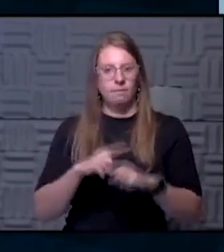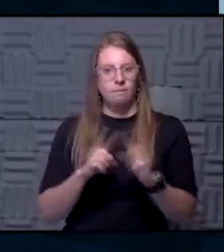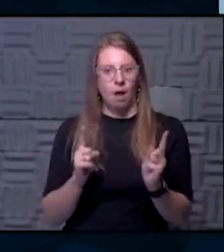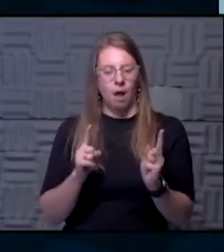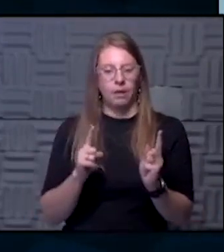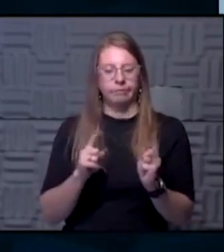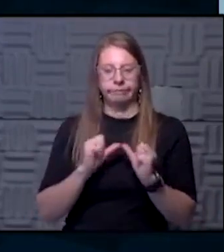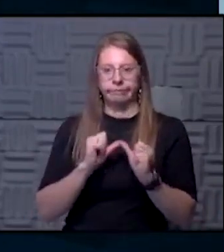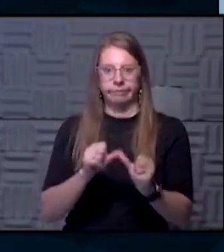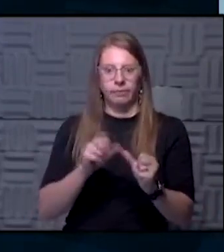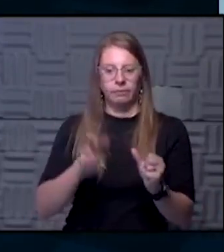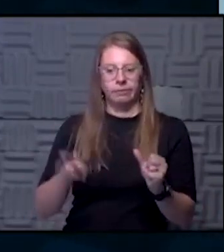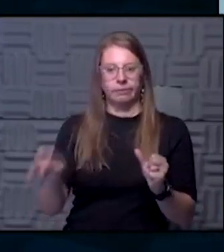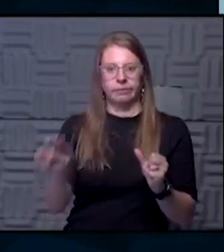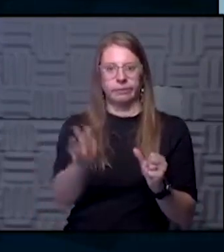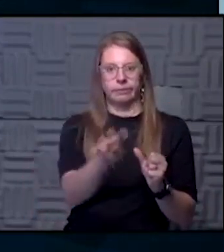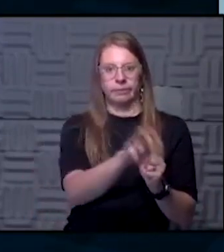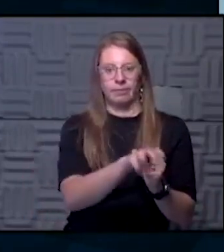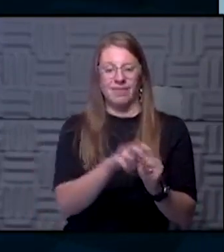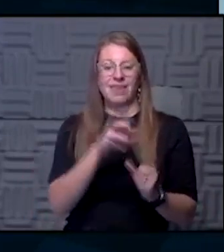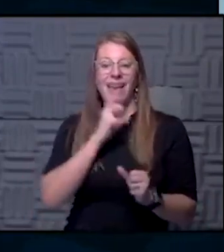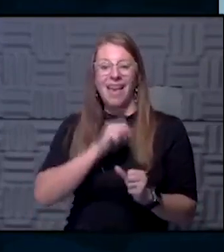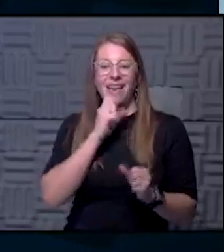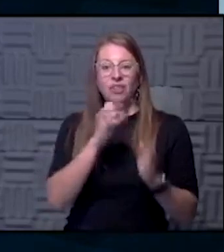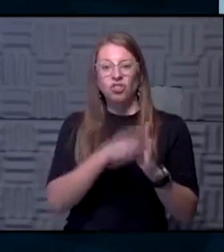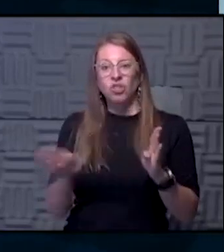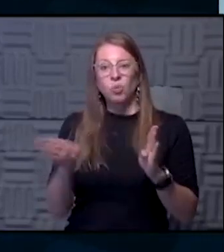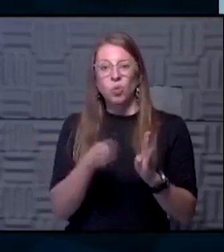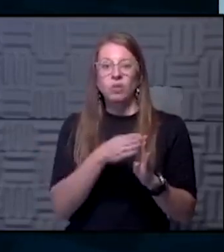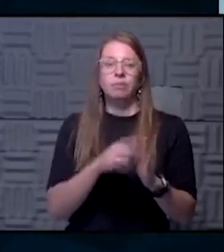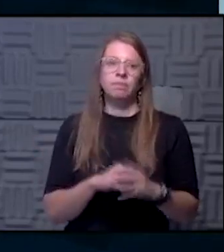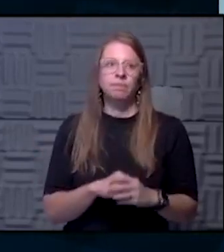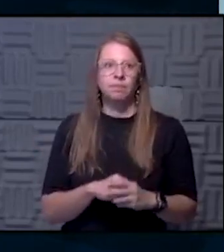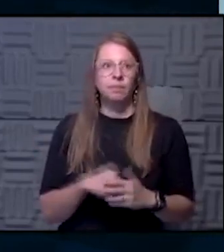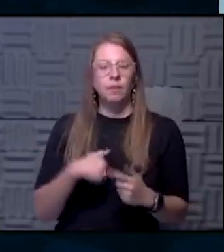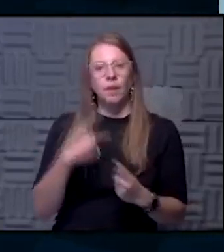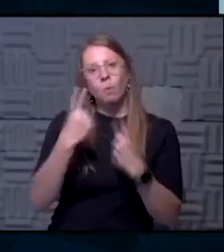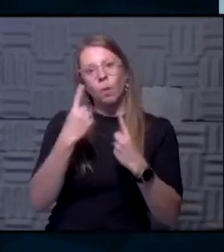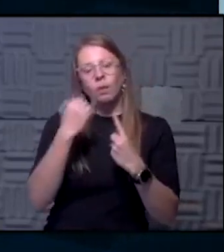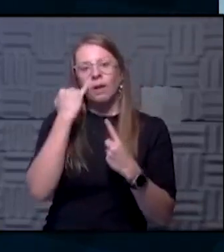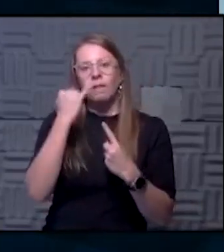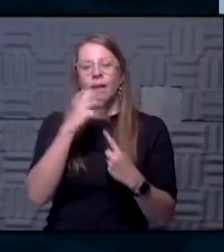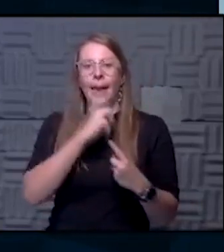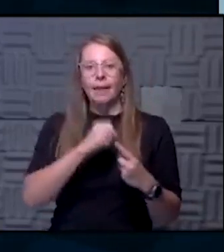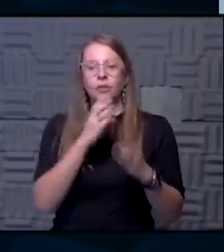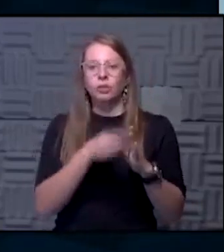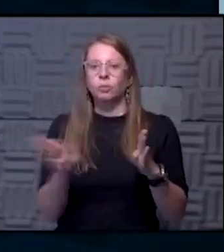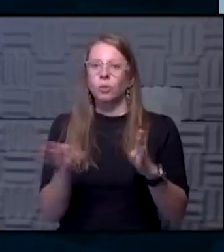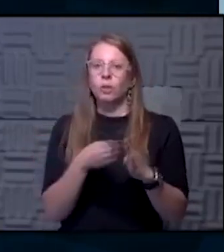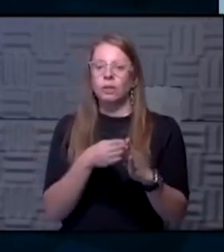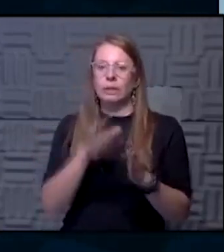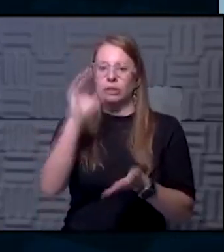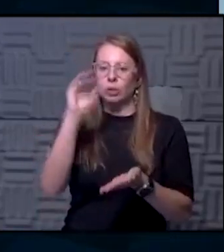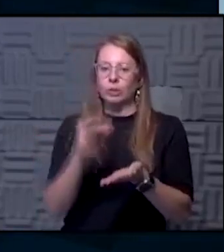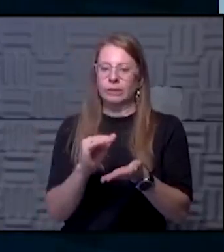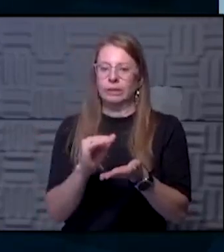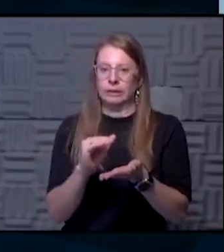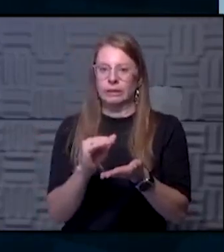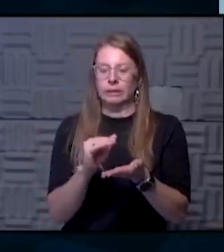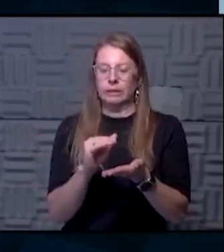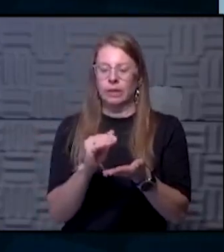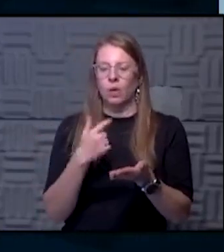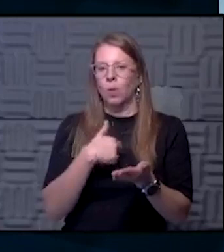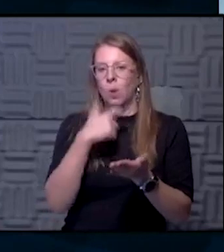constantly moving. The age distribution, I'm wondering if the age distribution is decreasing, and